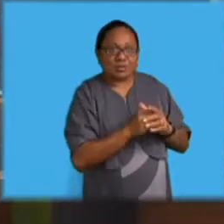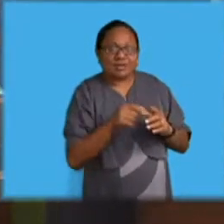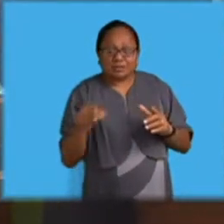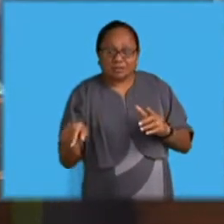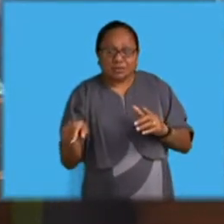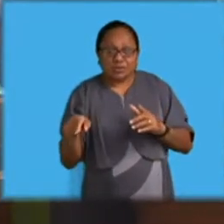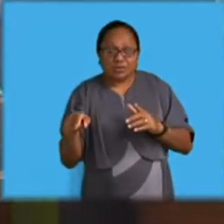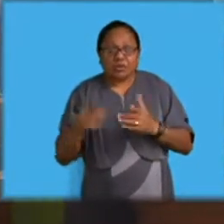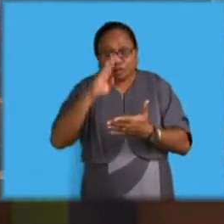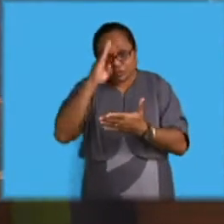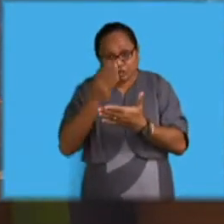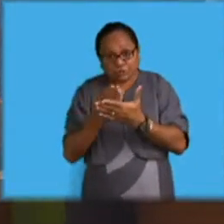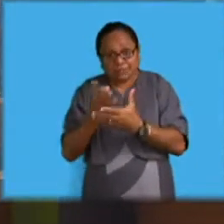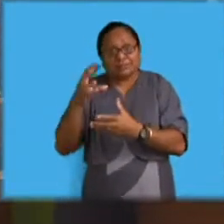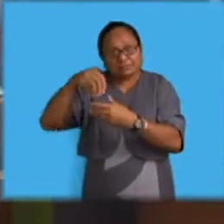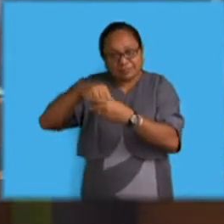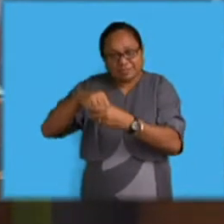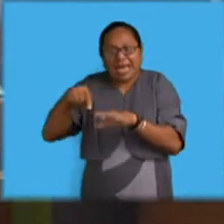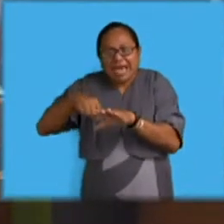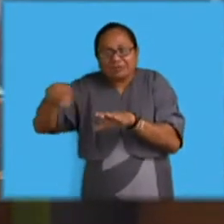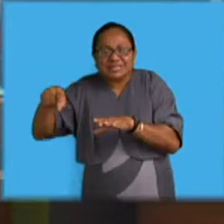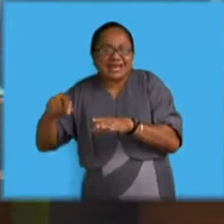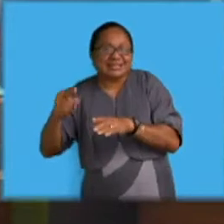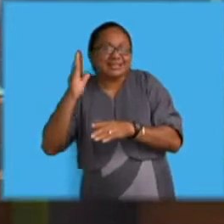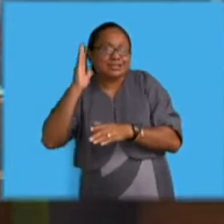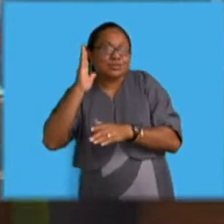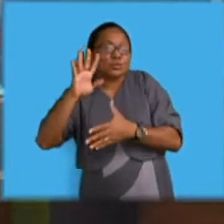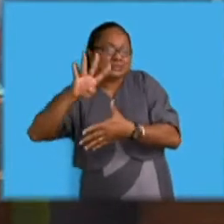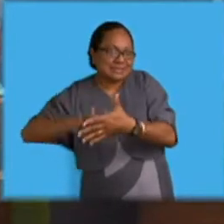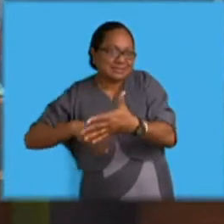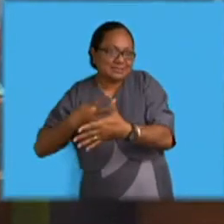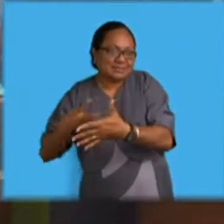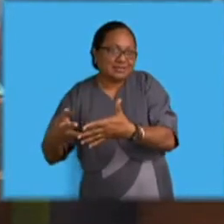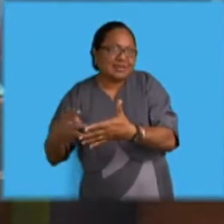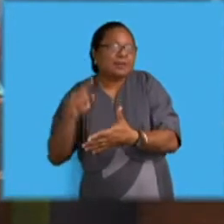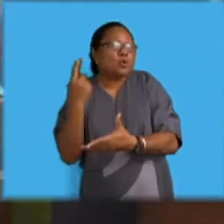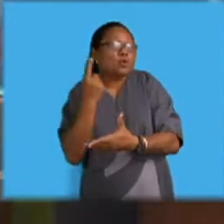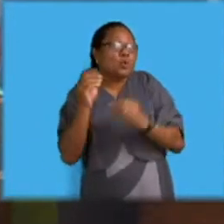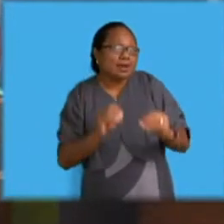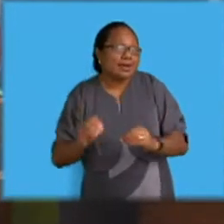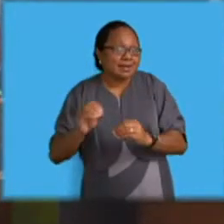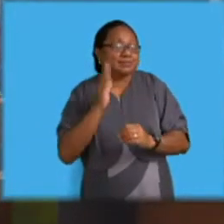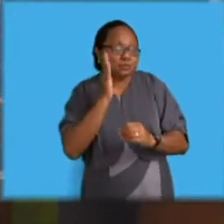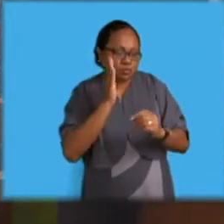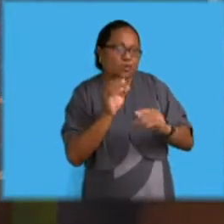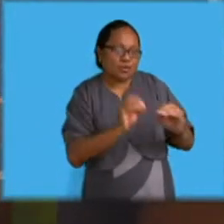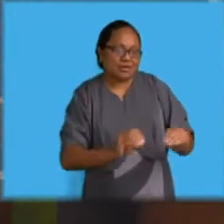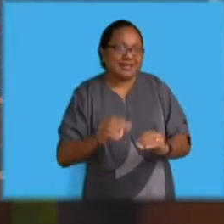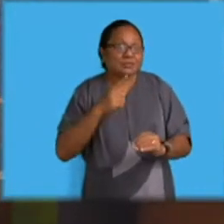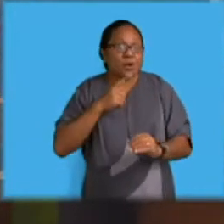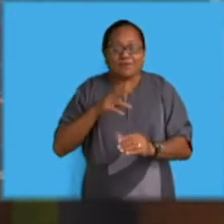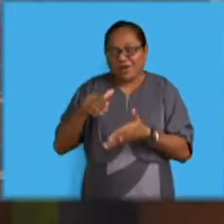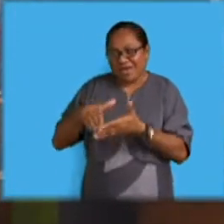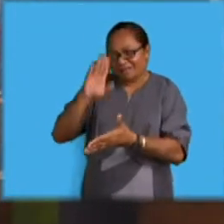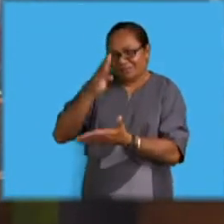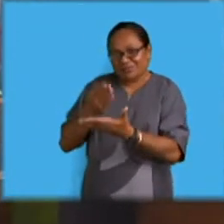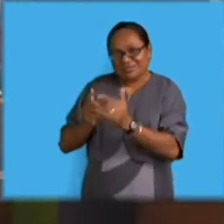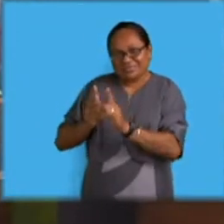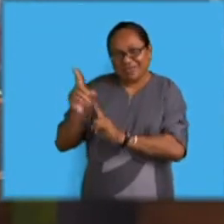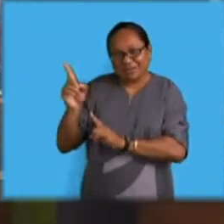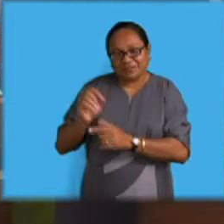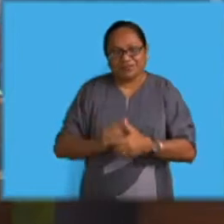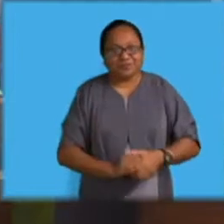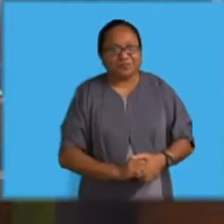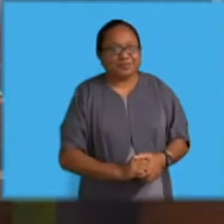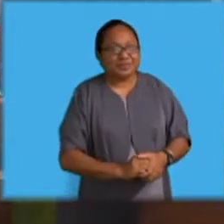participate outside the normal school timetable, but which are organized by the school for the benefit of the students. Honourable Deputy